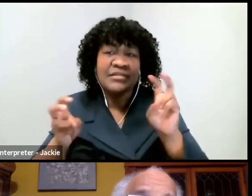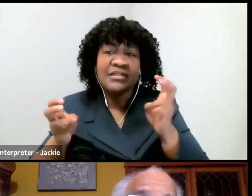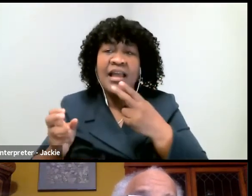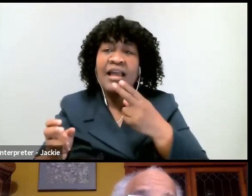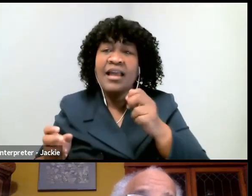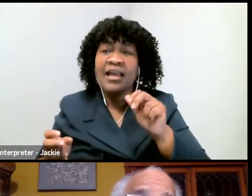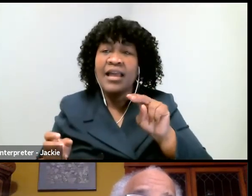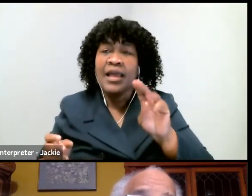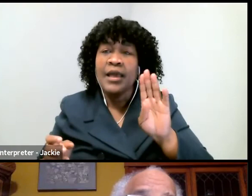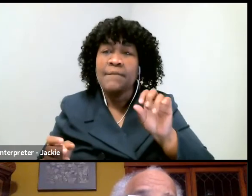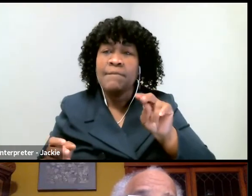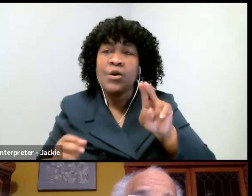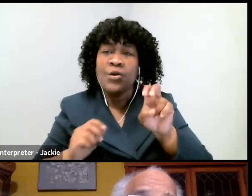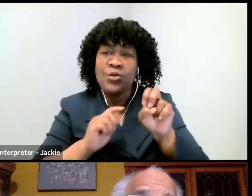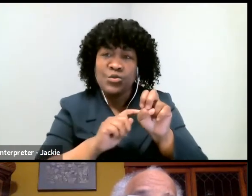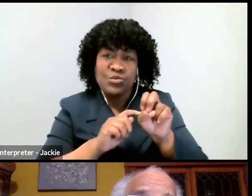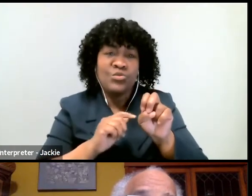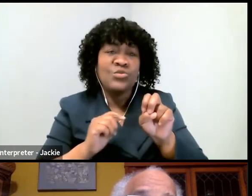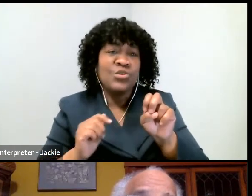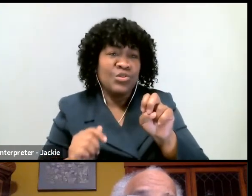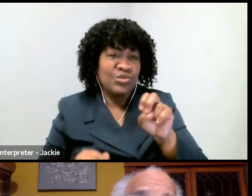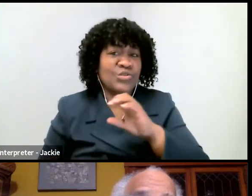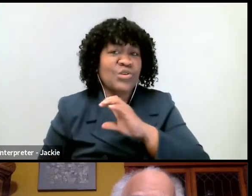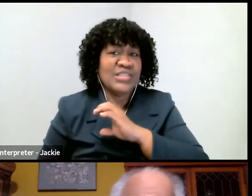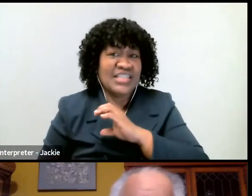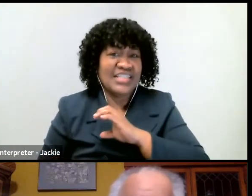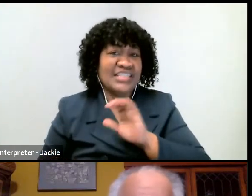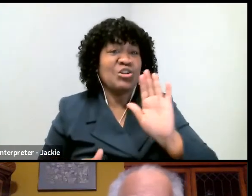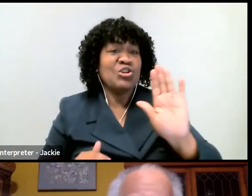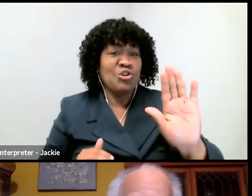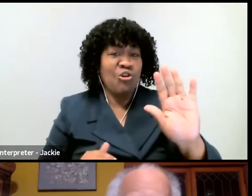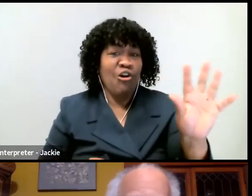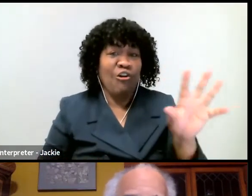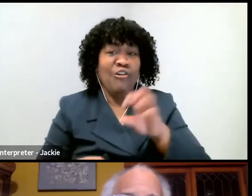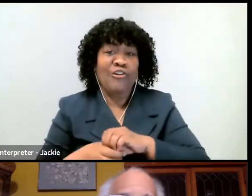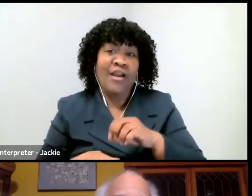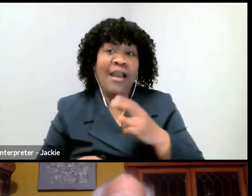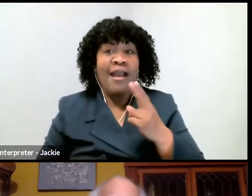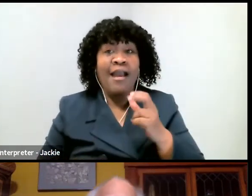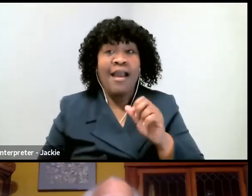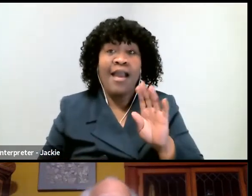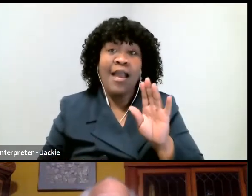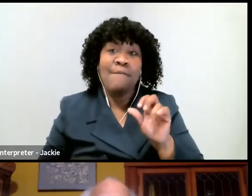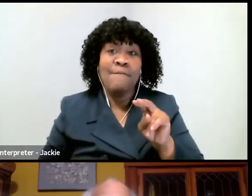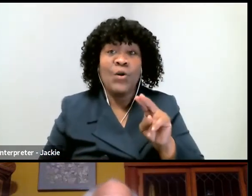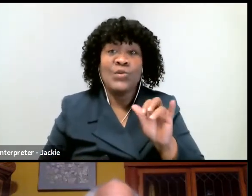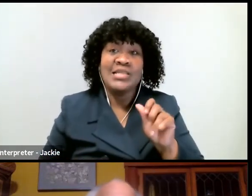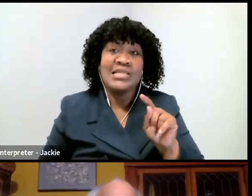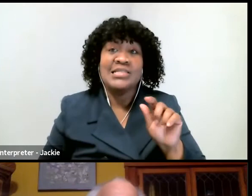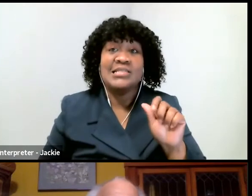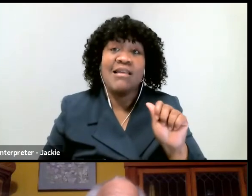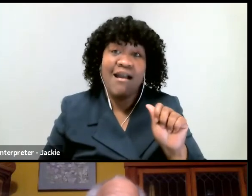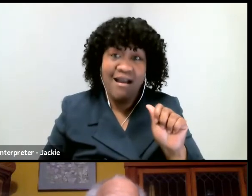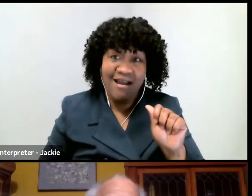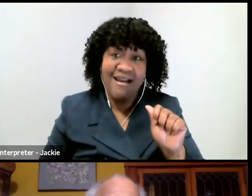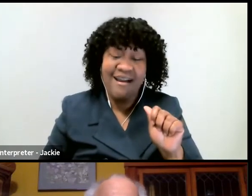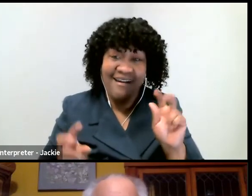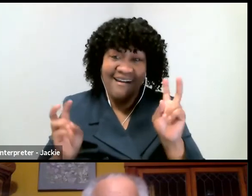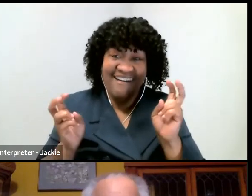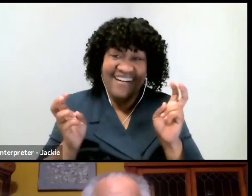So he's got his Hambonista ID card in his wallet.